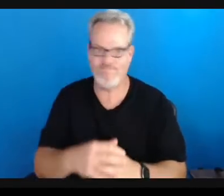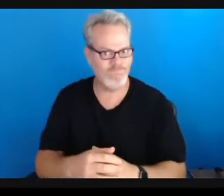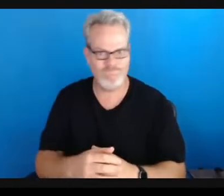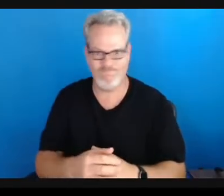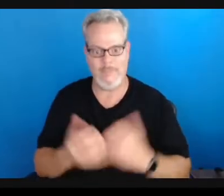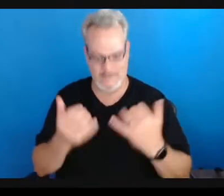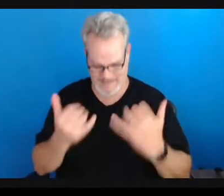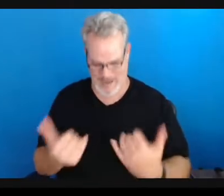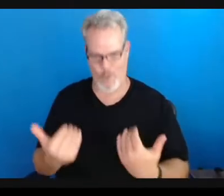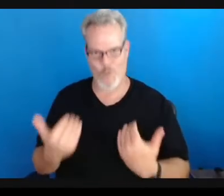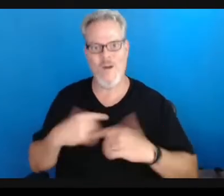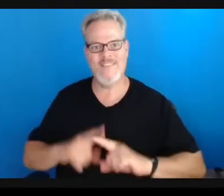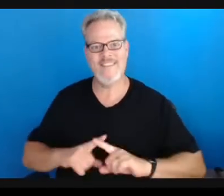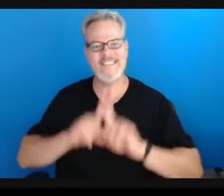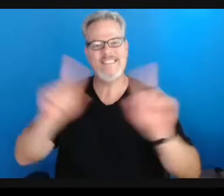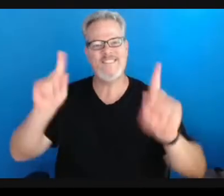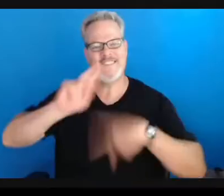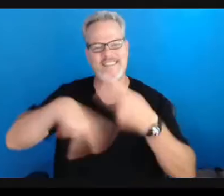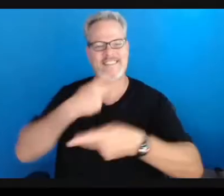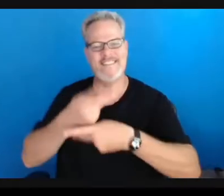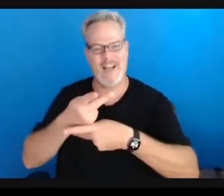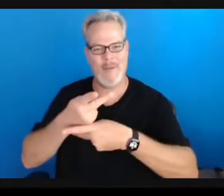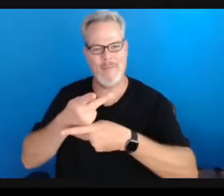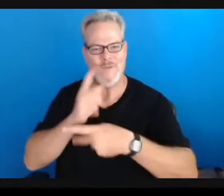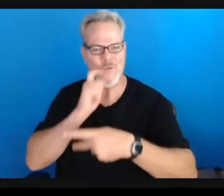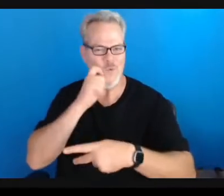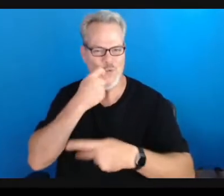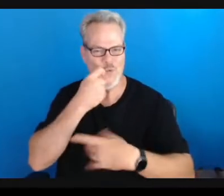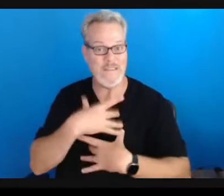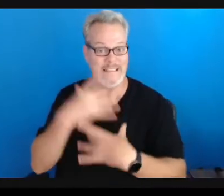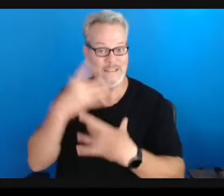which is a different flavor of cool and interesting here.